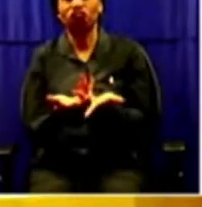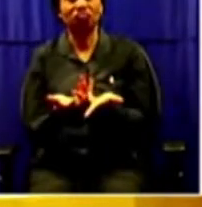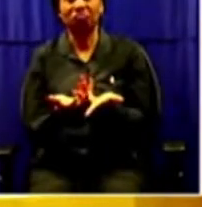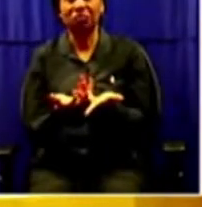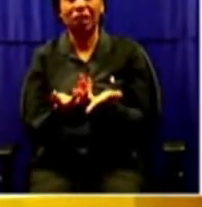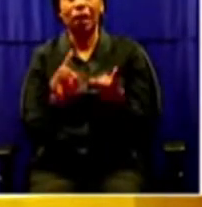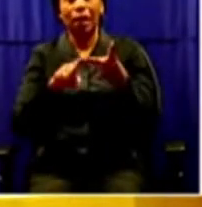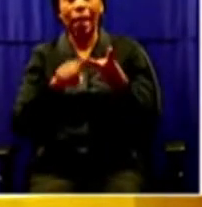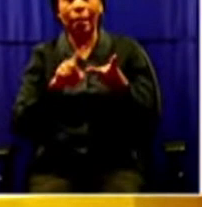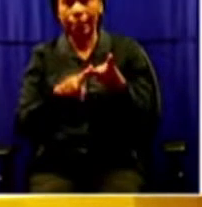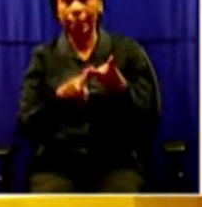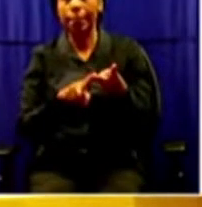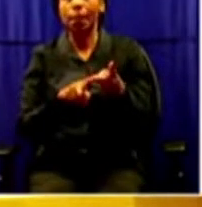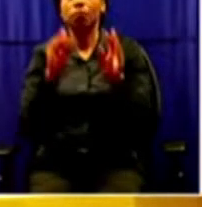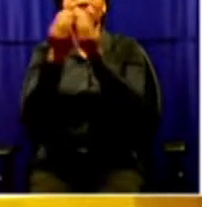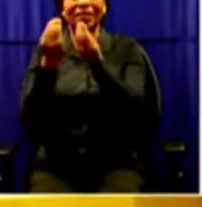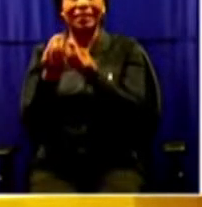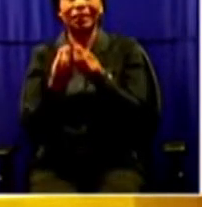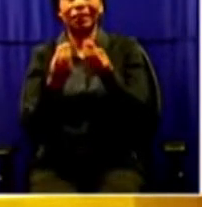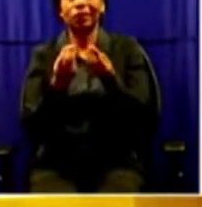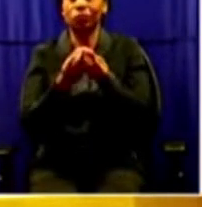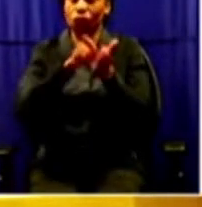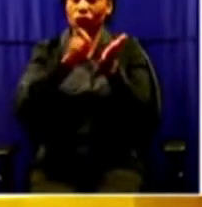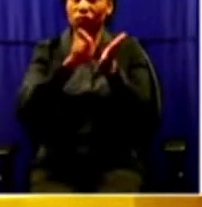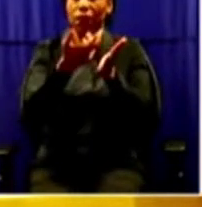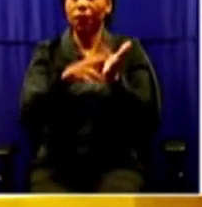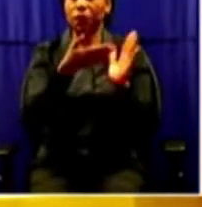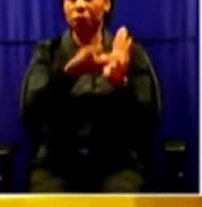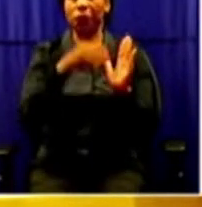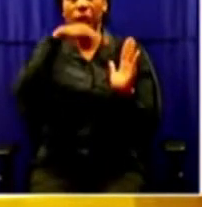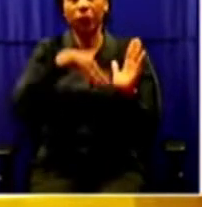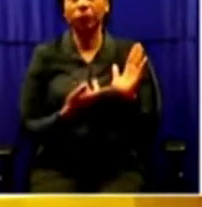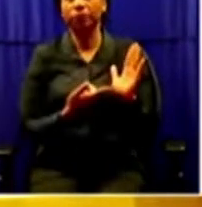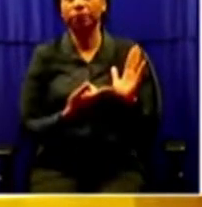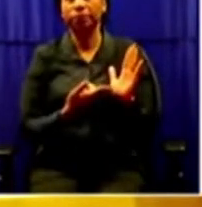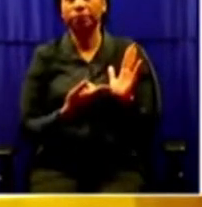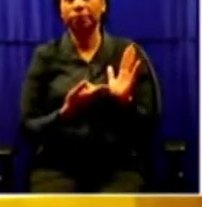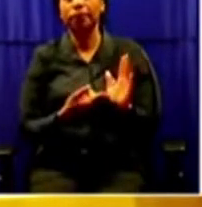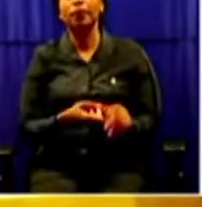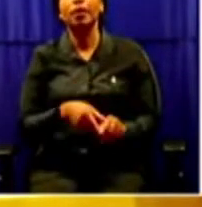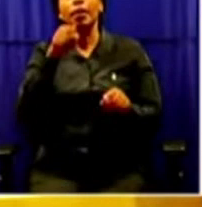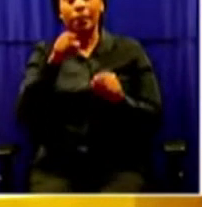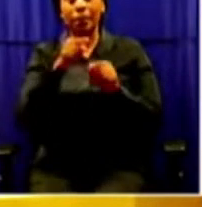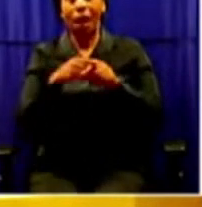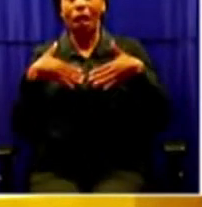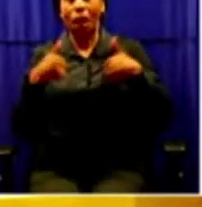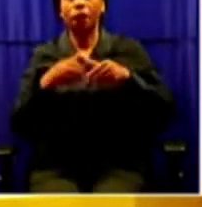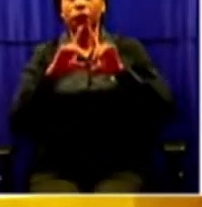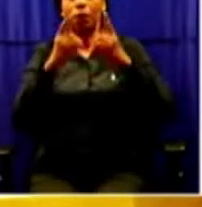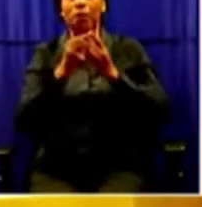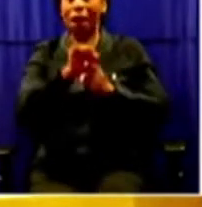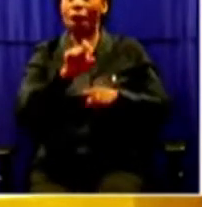two lockdowns were used as blunt instruments to shut down the economy because your health department failed to build extra